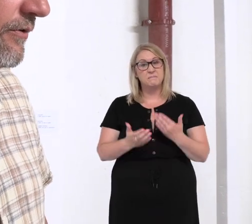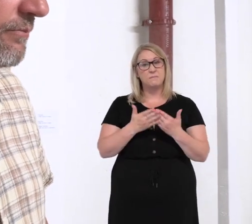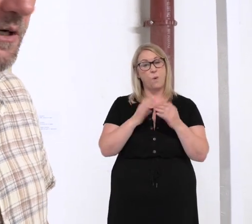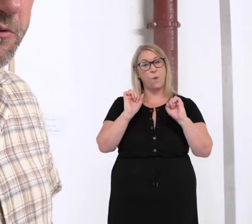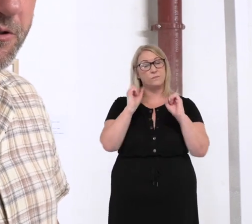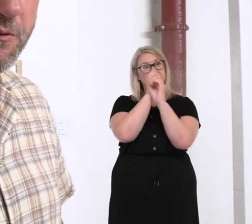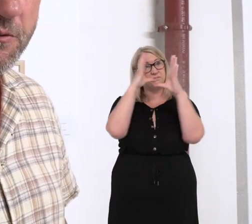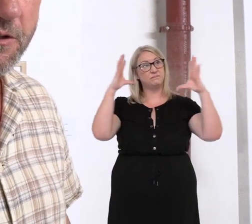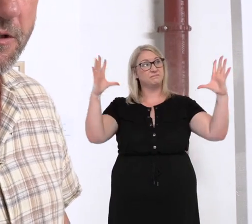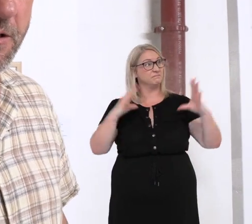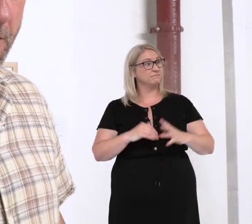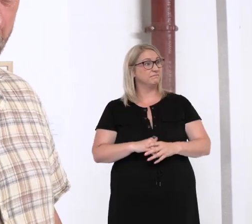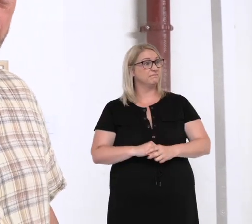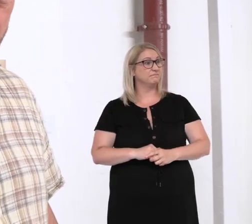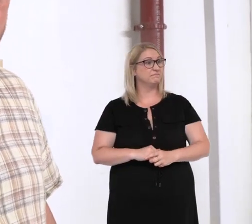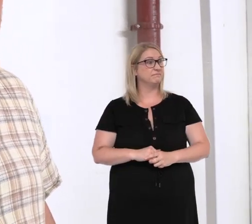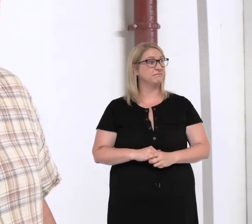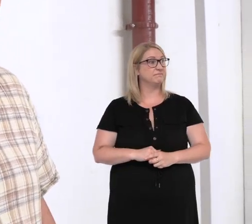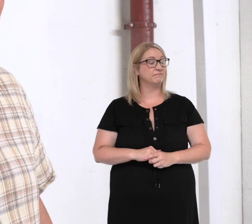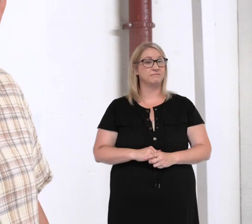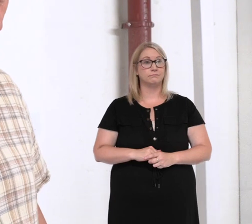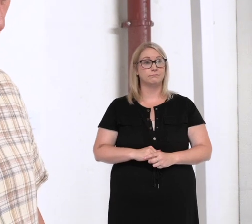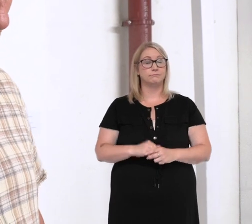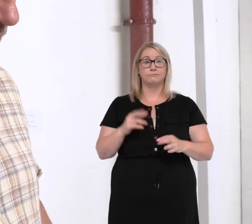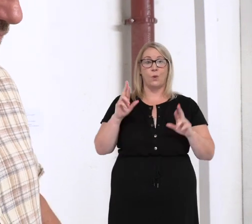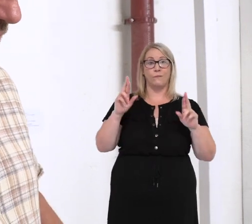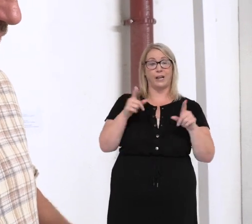and that you've been able to see